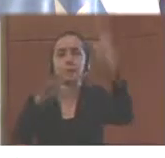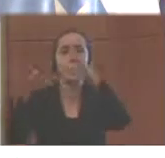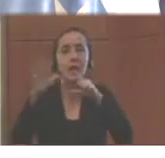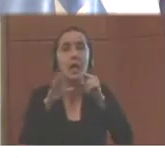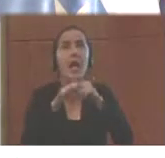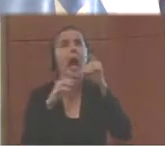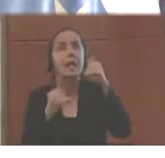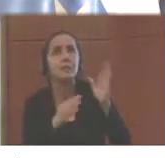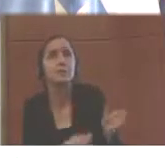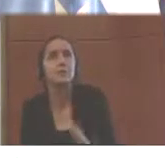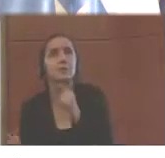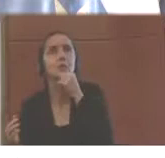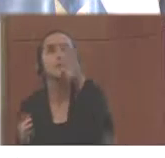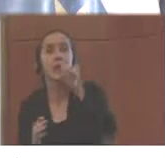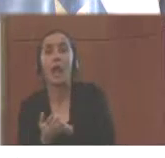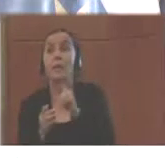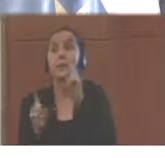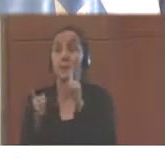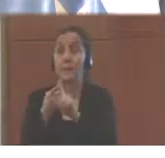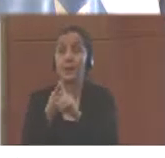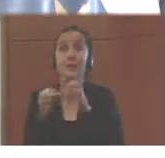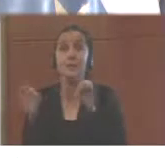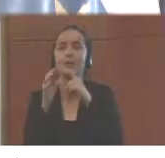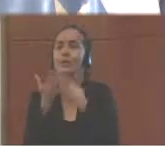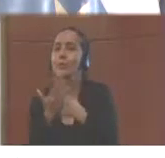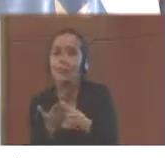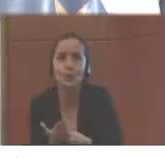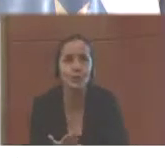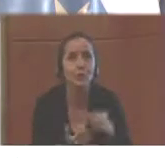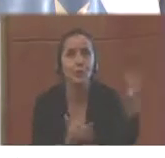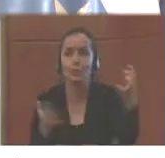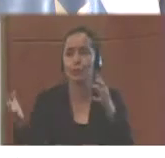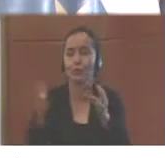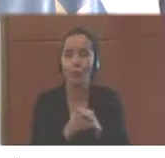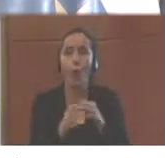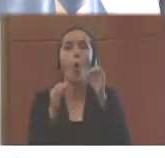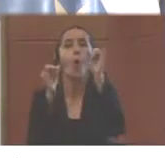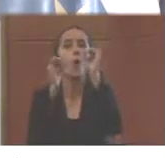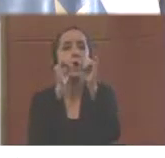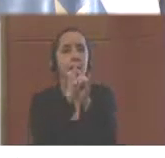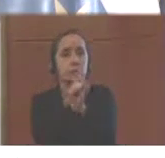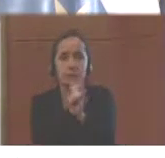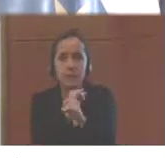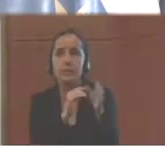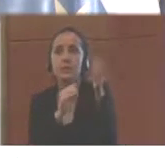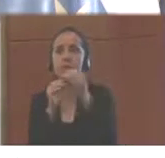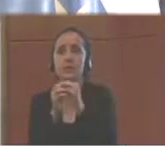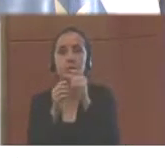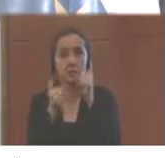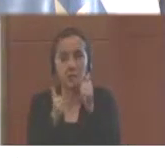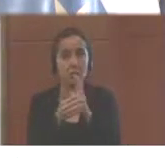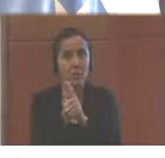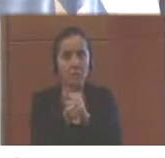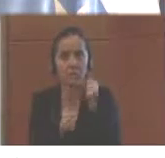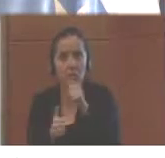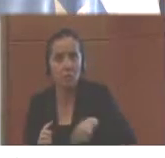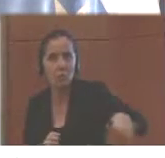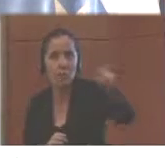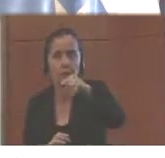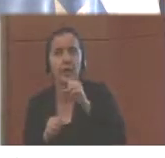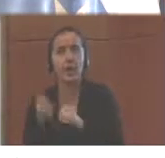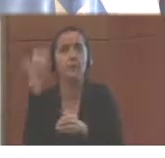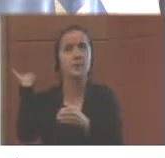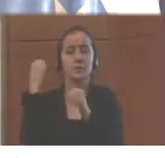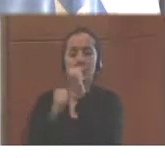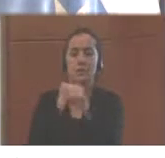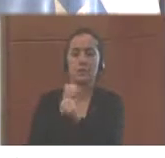prevent and diminish the effects of disasters, as well as generating permanent institutional relationships between those organizations that